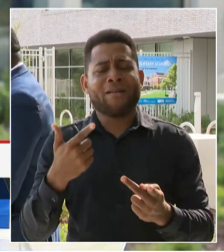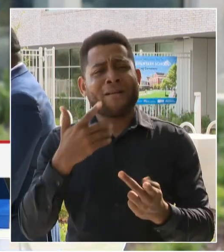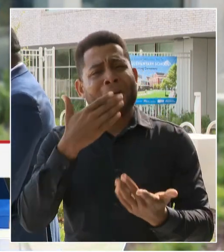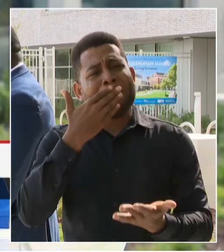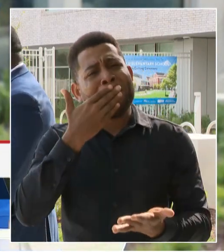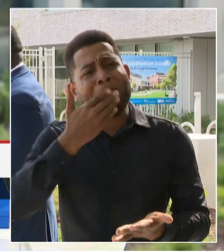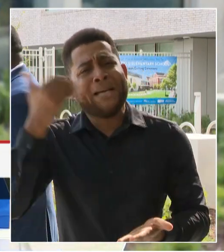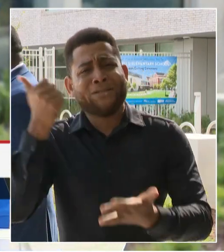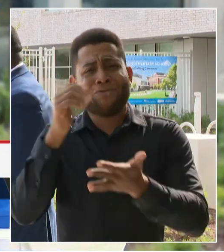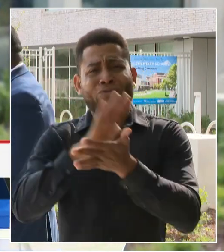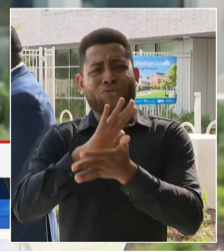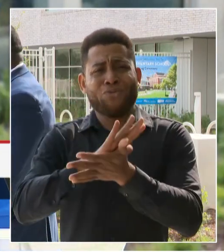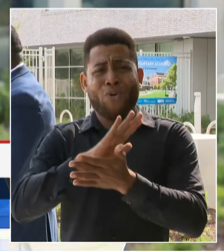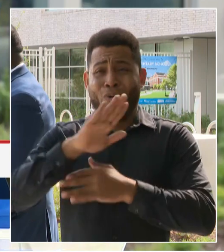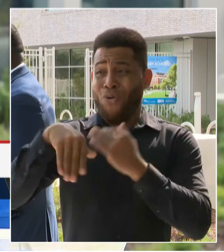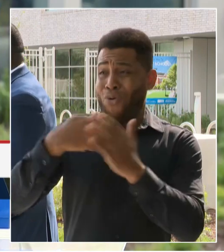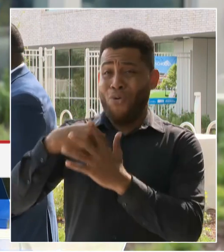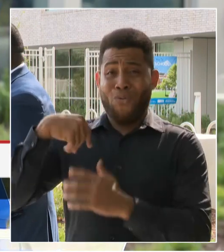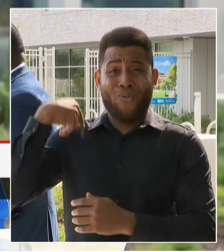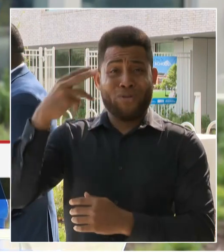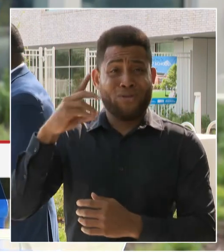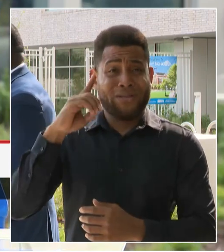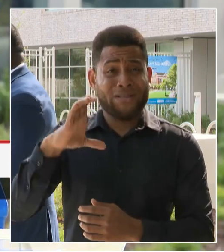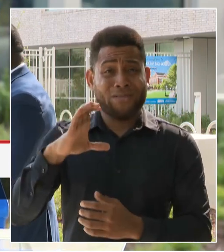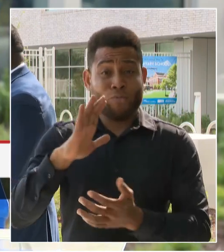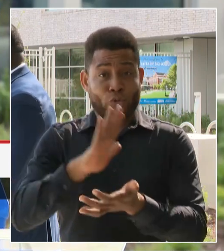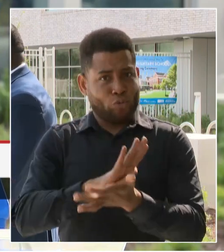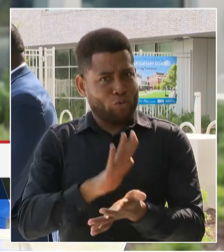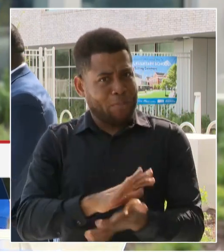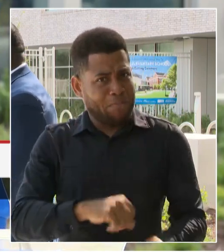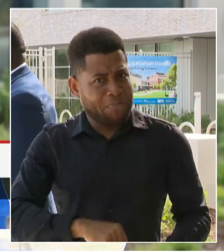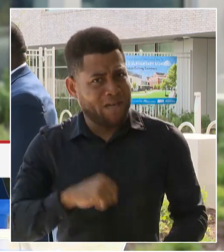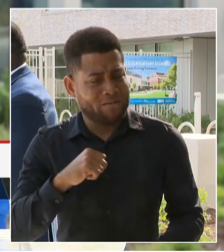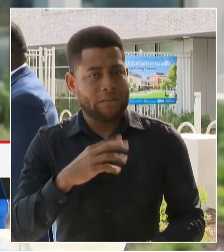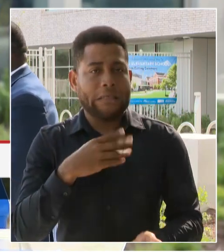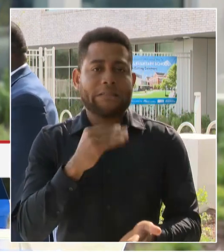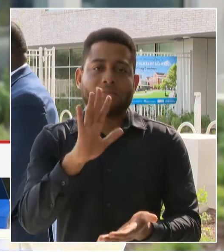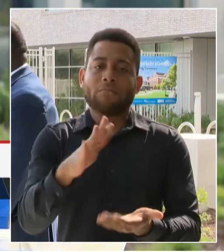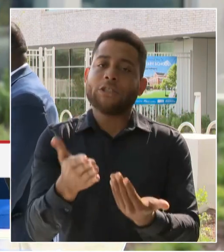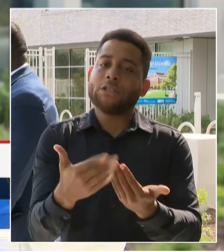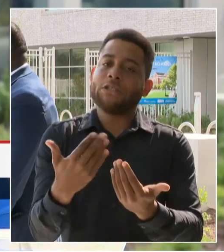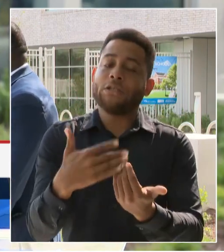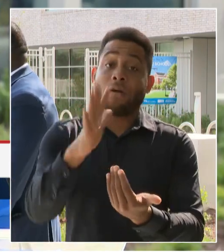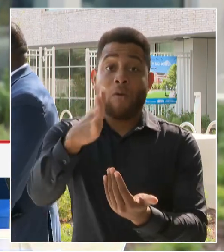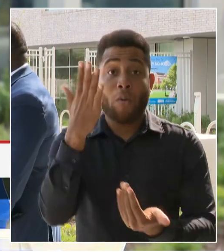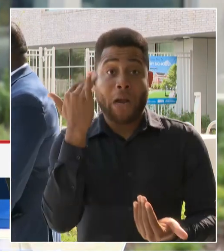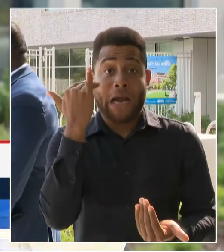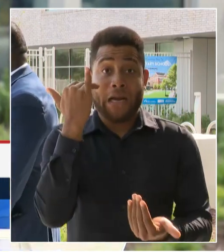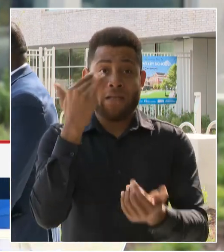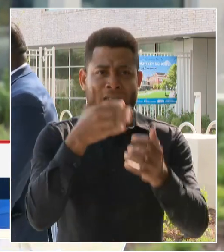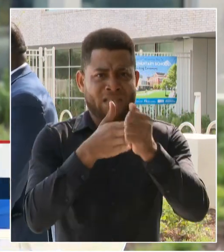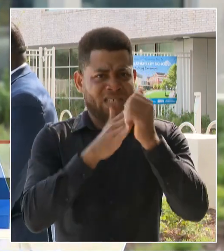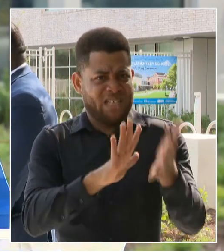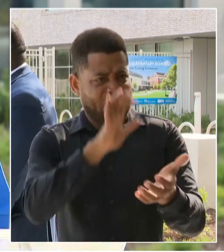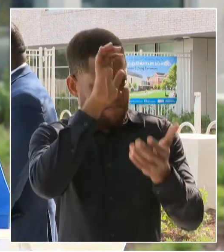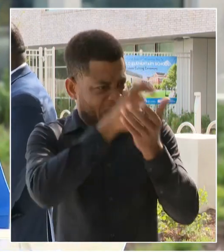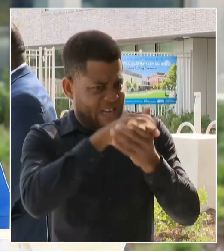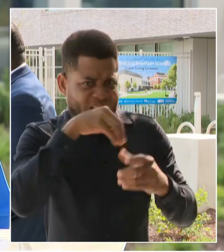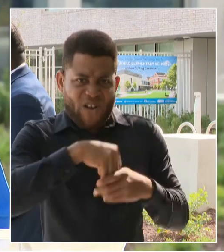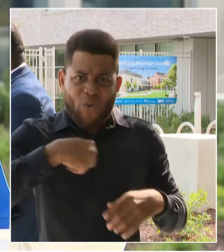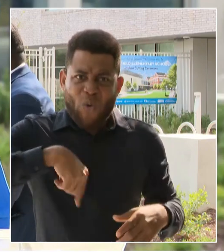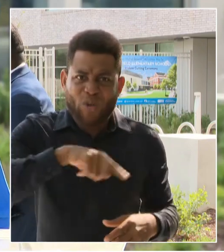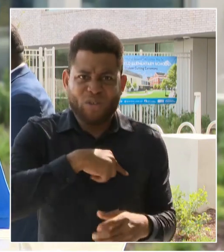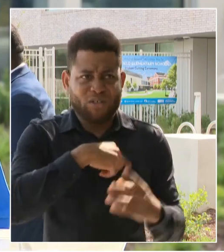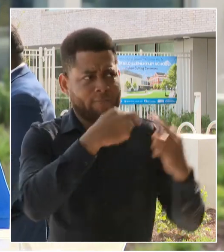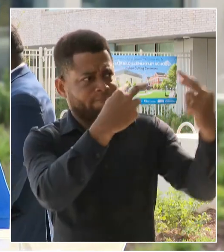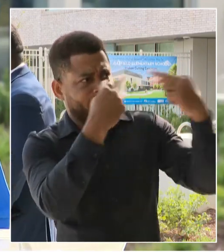it's so easy to have school pride when our city's leadership believes in us and believes that we deserve the best. Everybody,